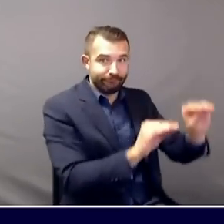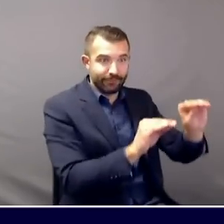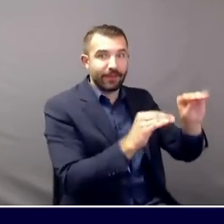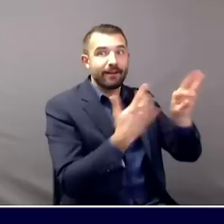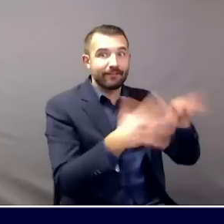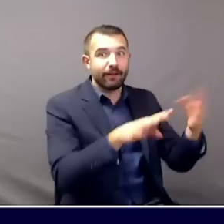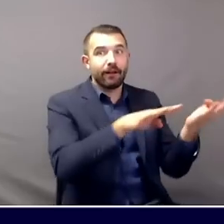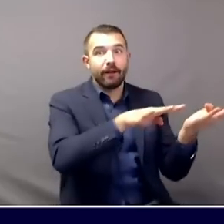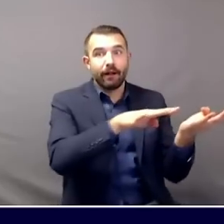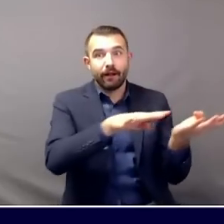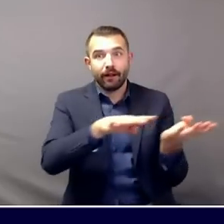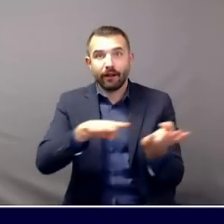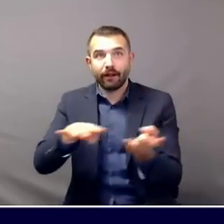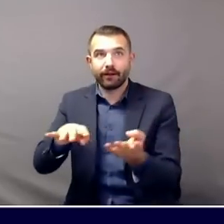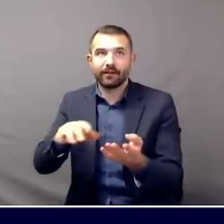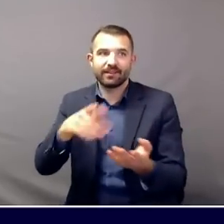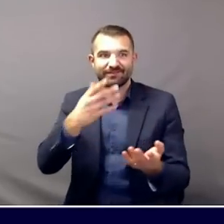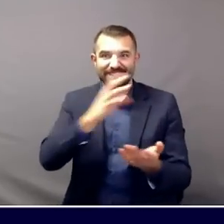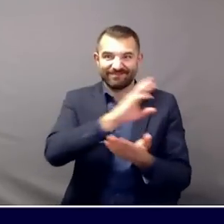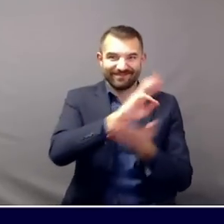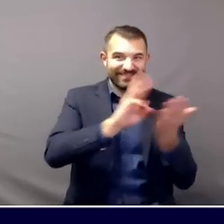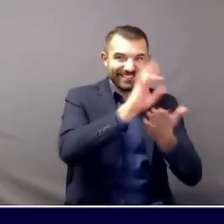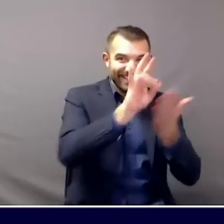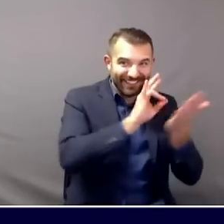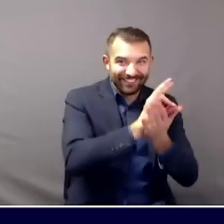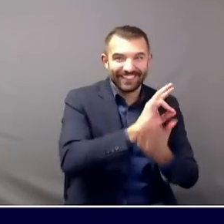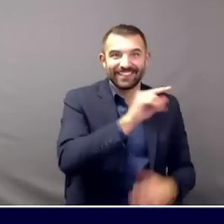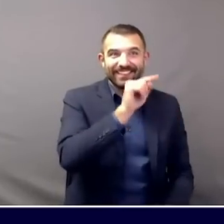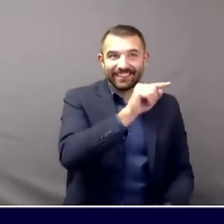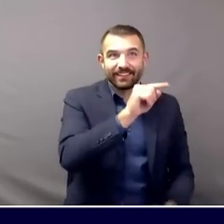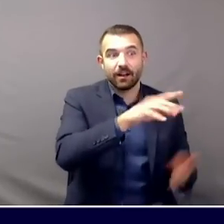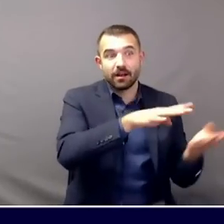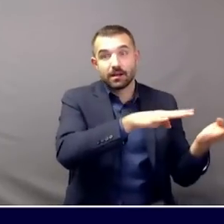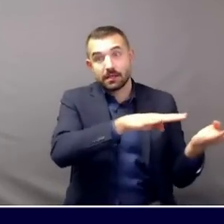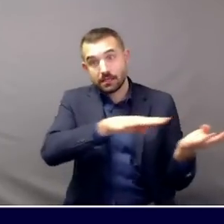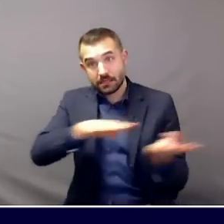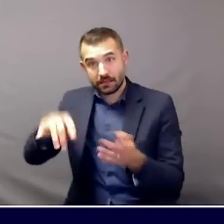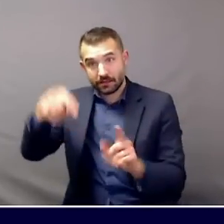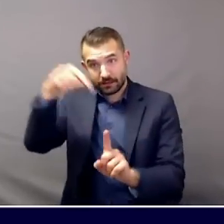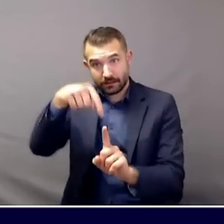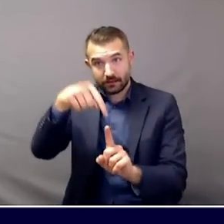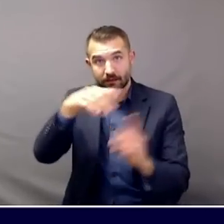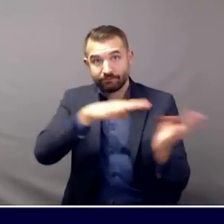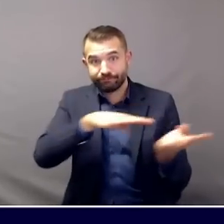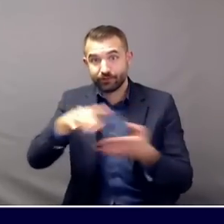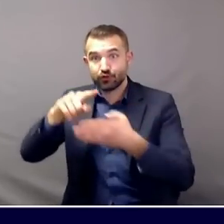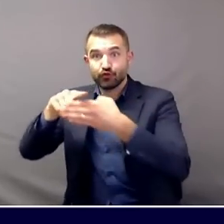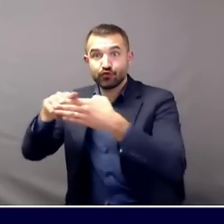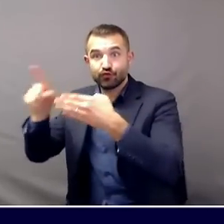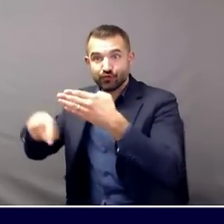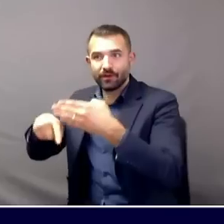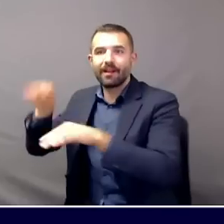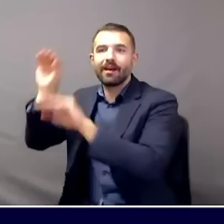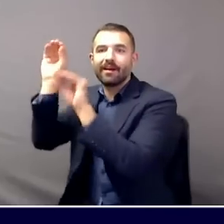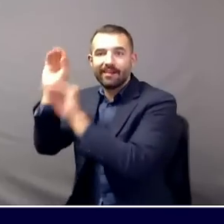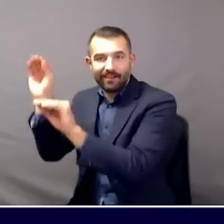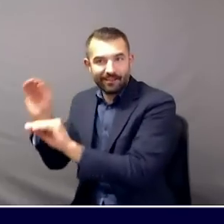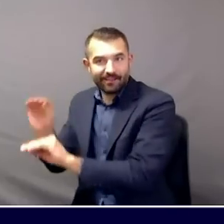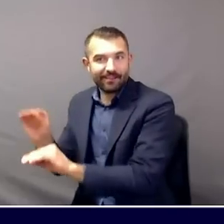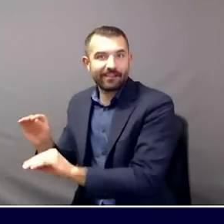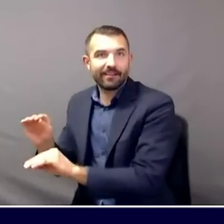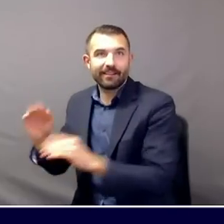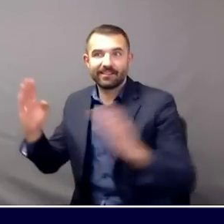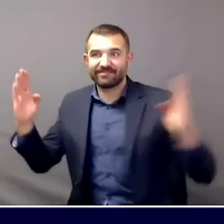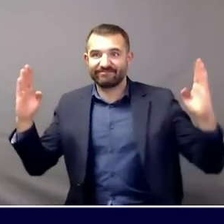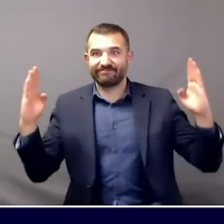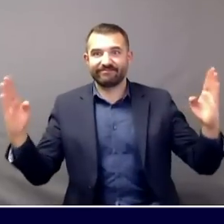hours. But that 1 day does not reflect the time it may take a clerk to enter it into our system. And that can be perhaps